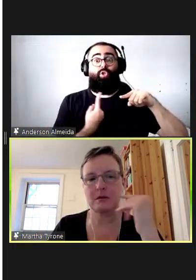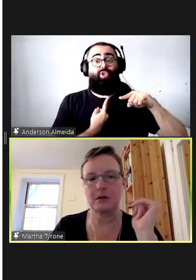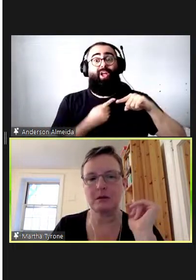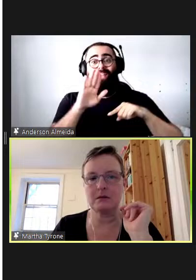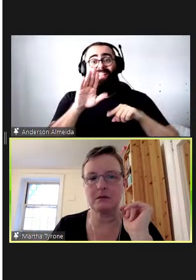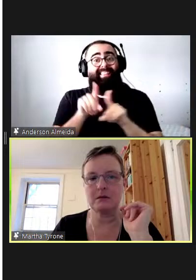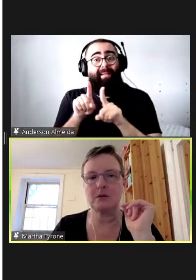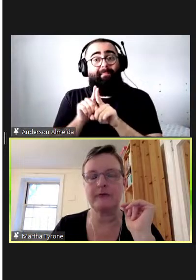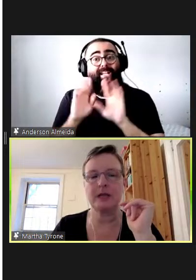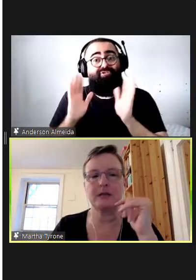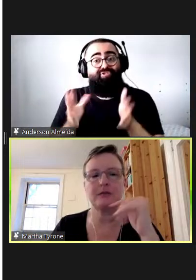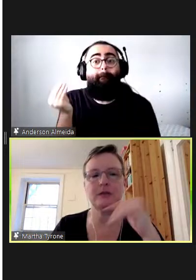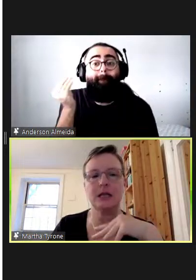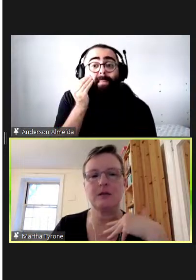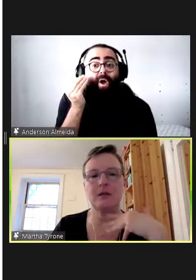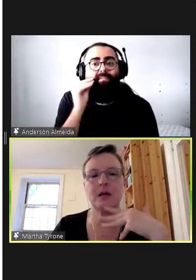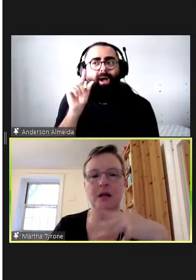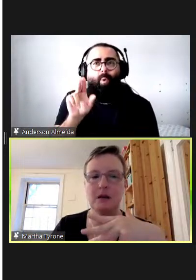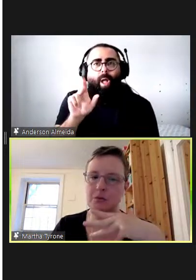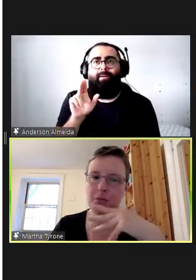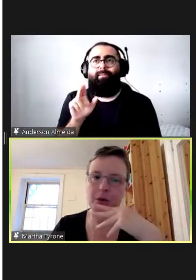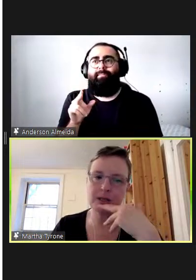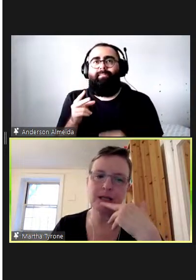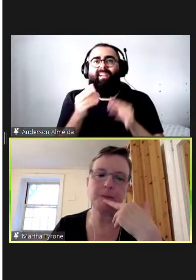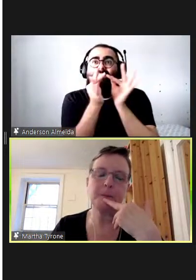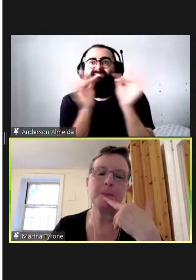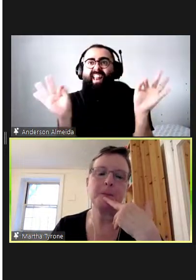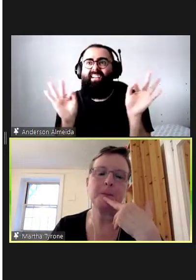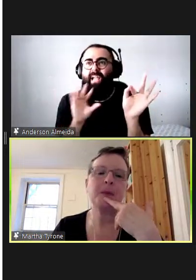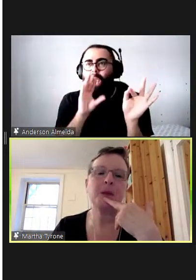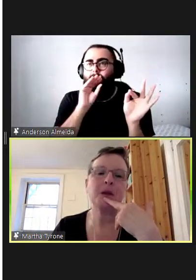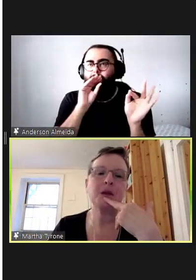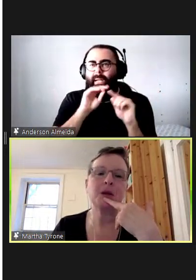this, to effectively convey prosody.